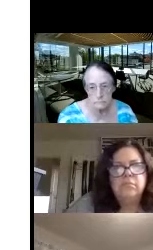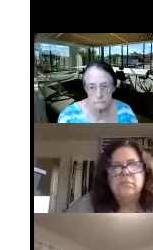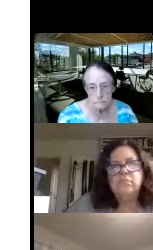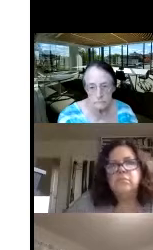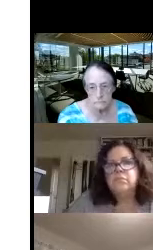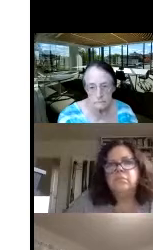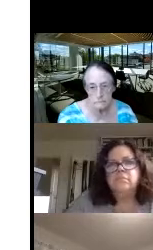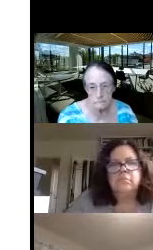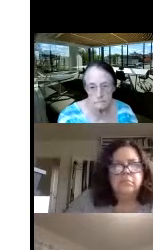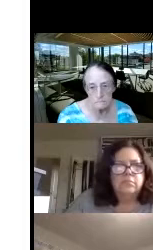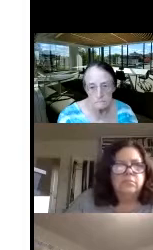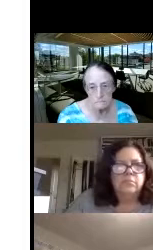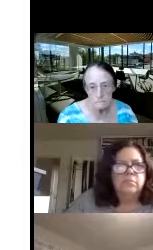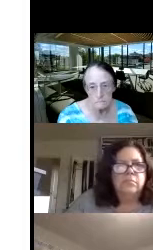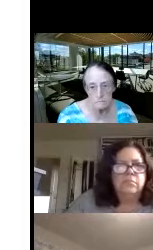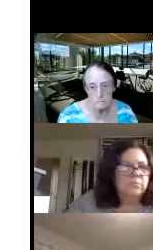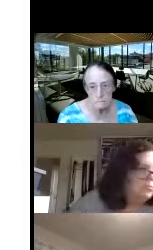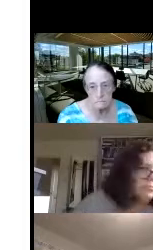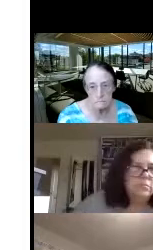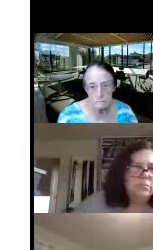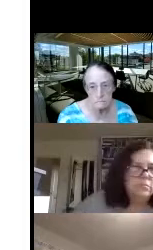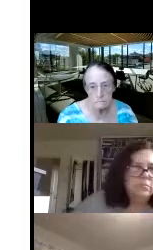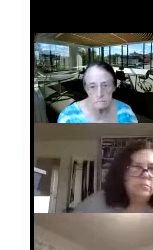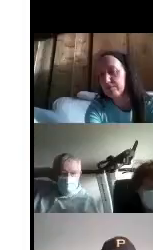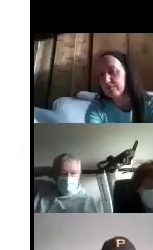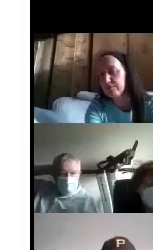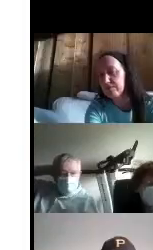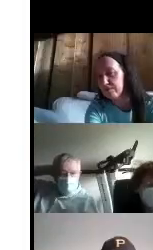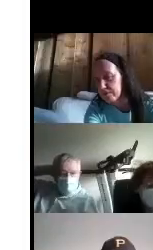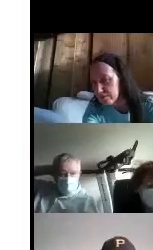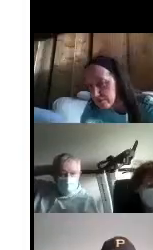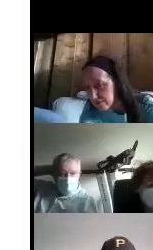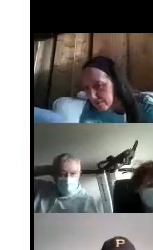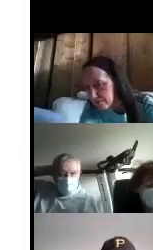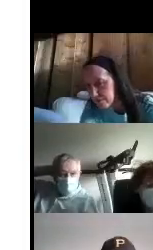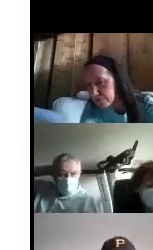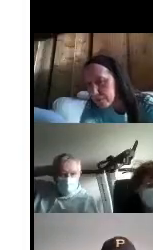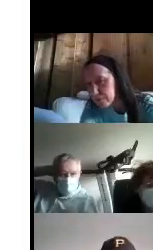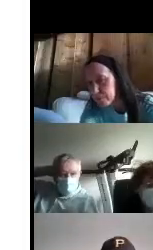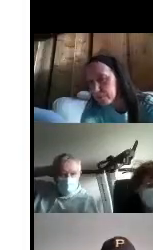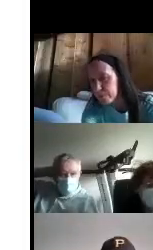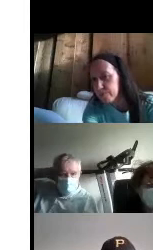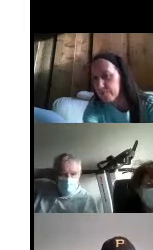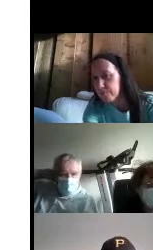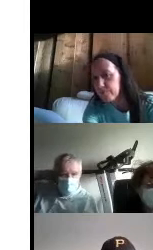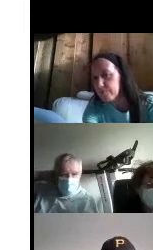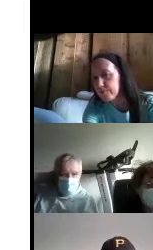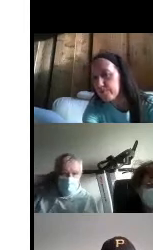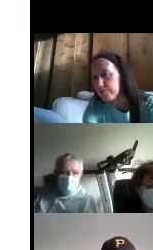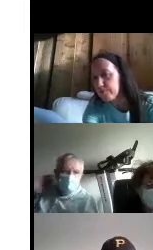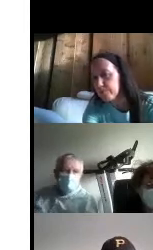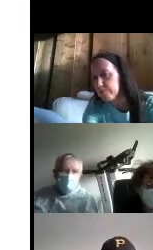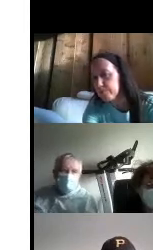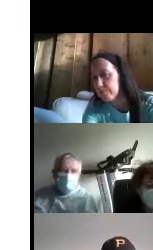private automobile. So that means they're getting around through shared transportation options, biking and walking, and sometimes relying on rides from friends and